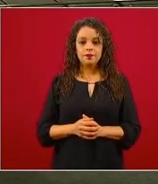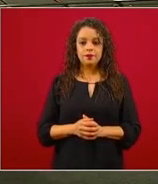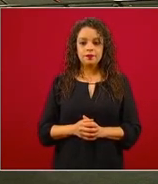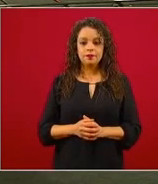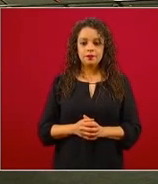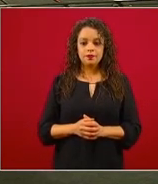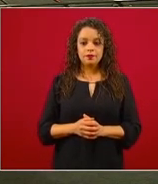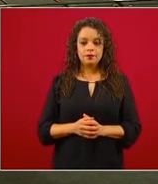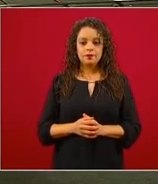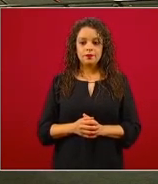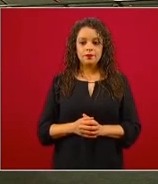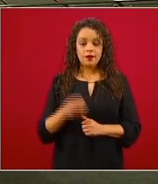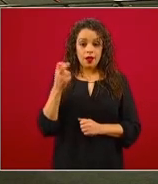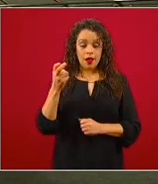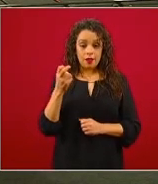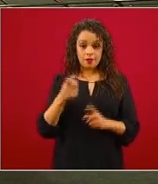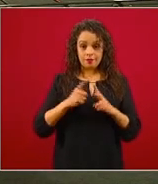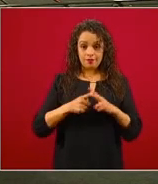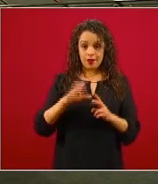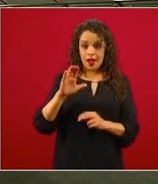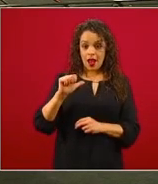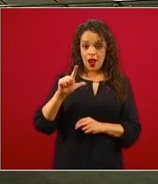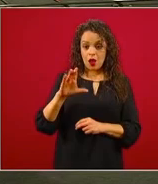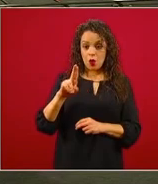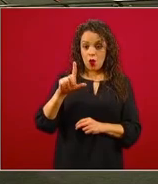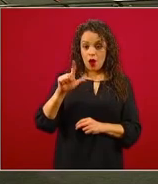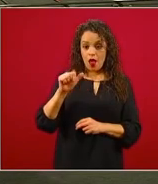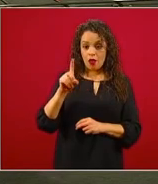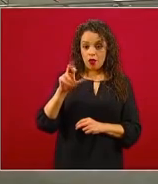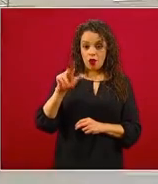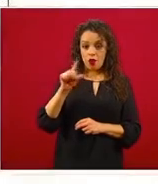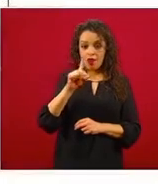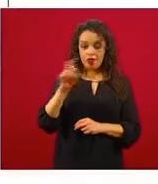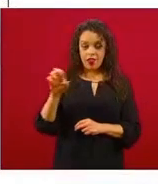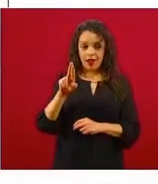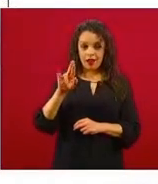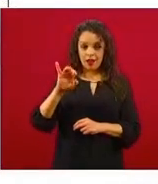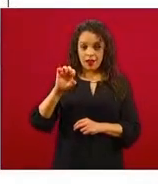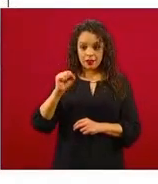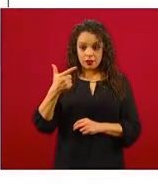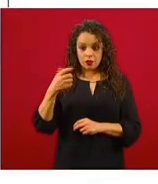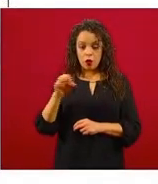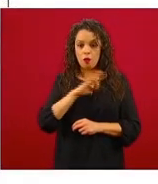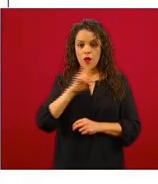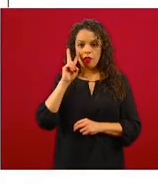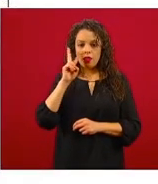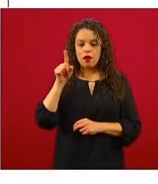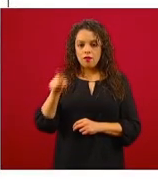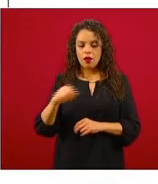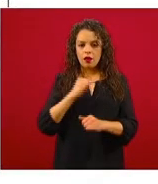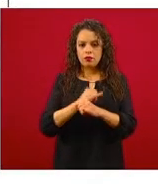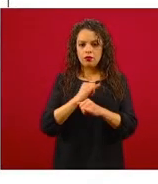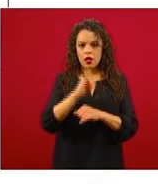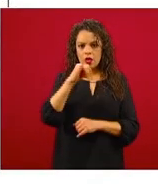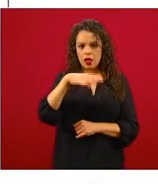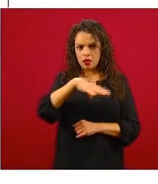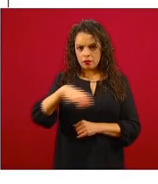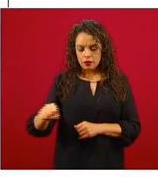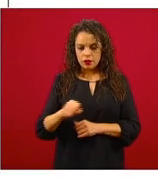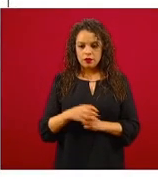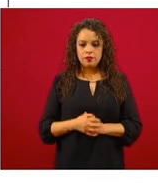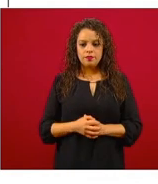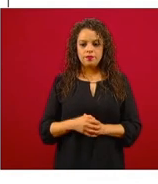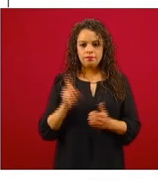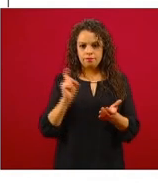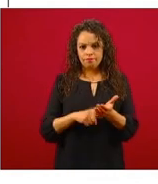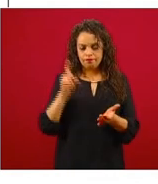We also developed, this is the risk calculator that I was telling you about. You can find this on our EAMS page, or you can access